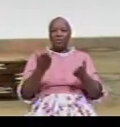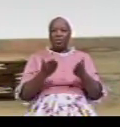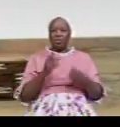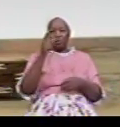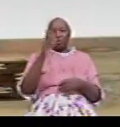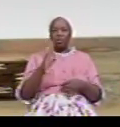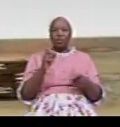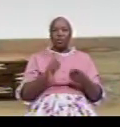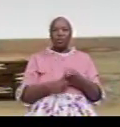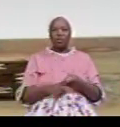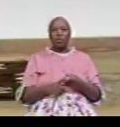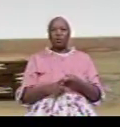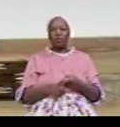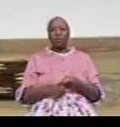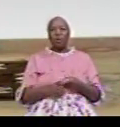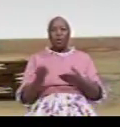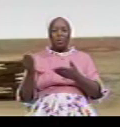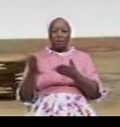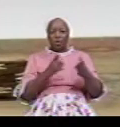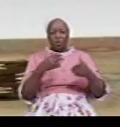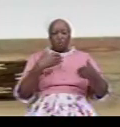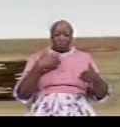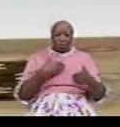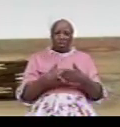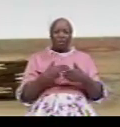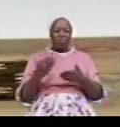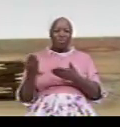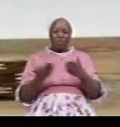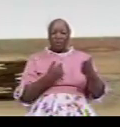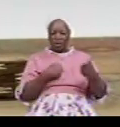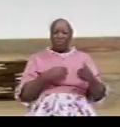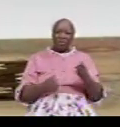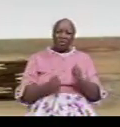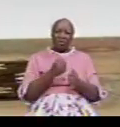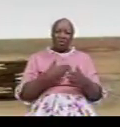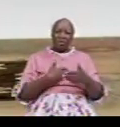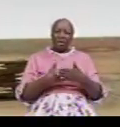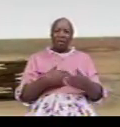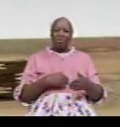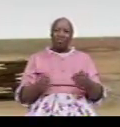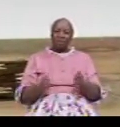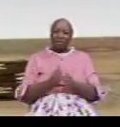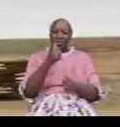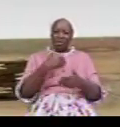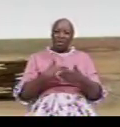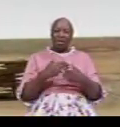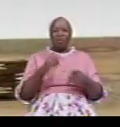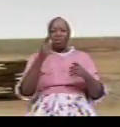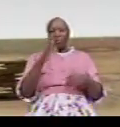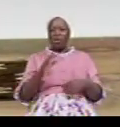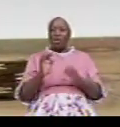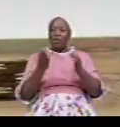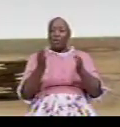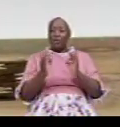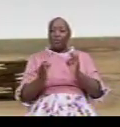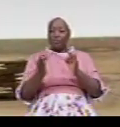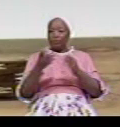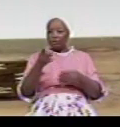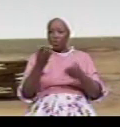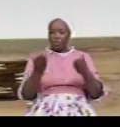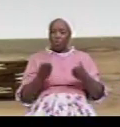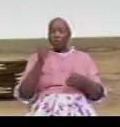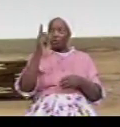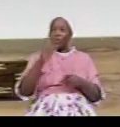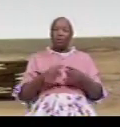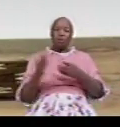draw you near, draw me nearer, draw me nearer, draw me nearer, God. If you want Him to draw you nearer, you